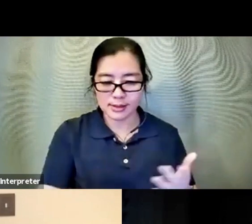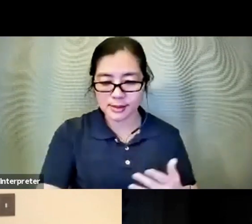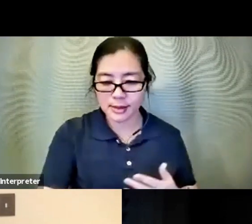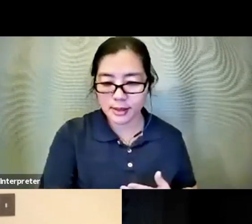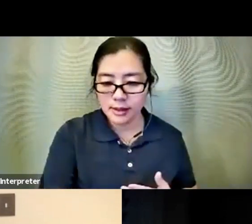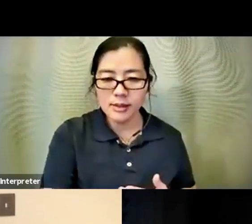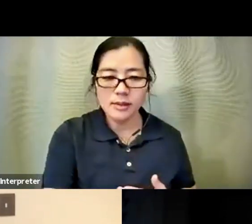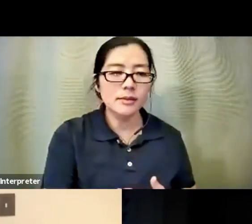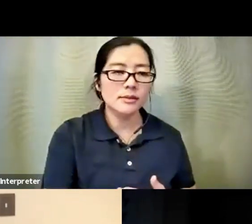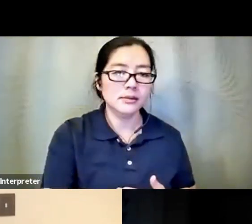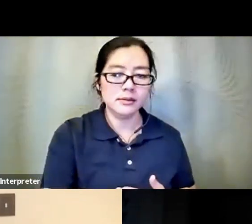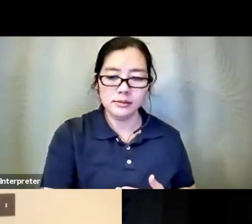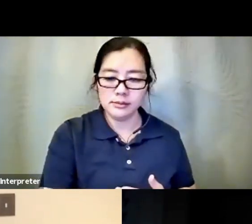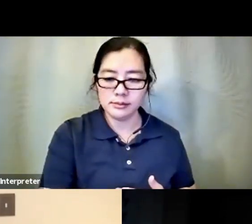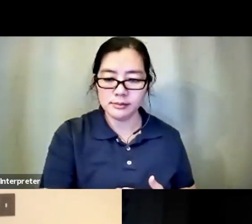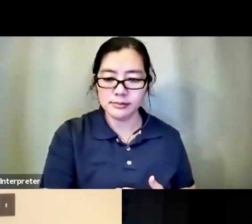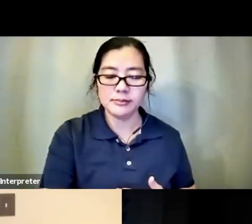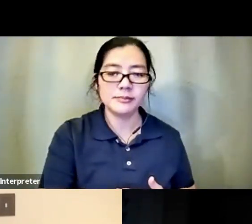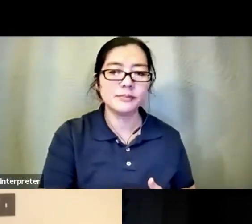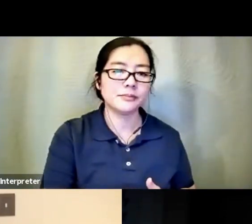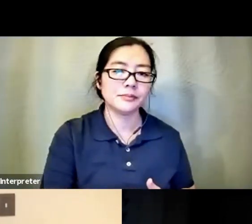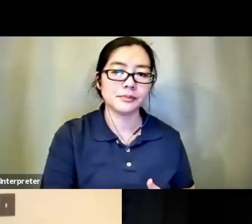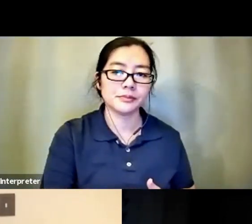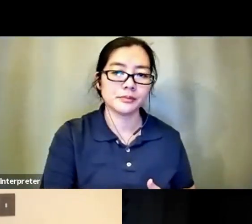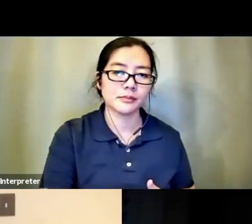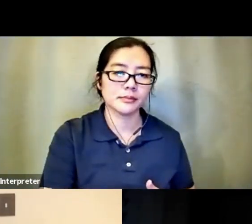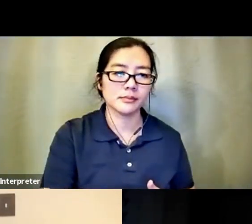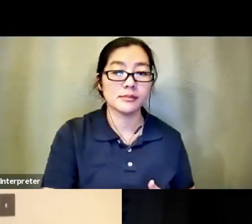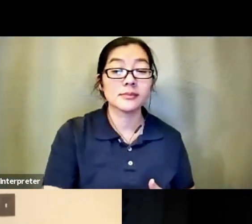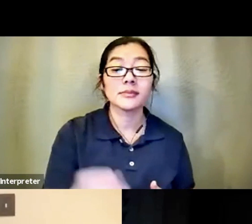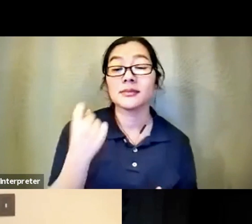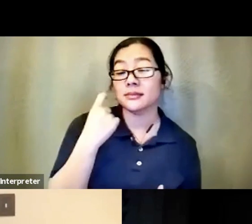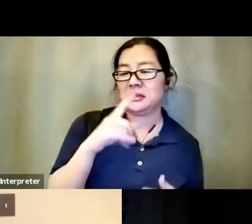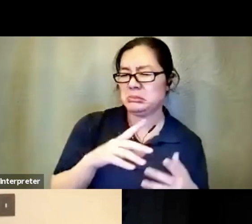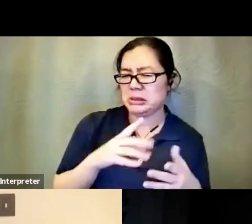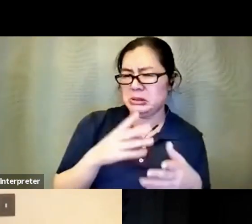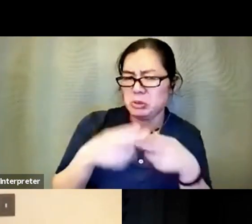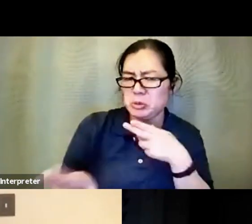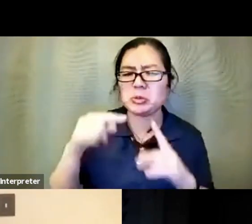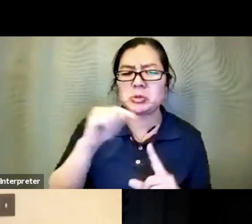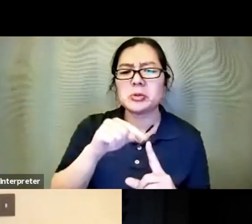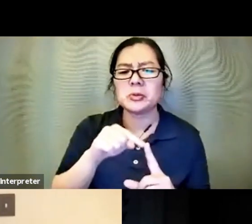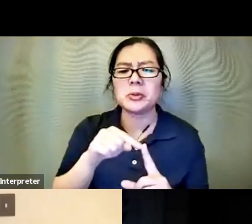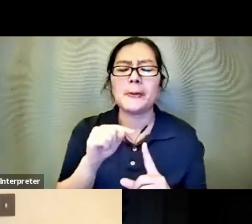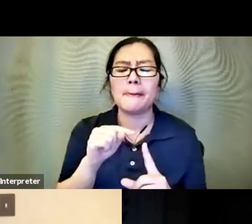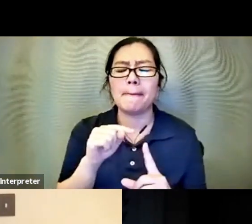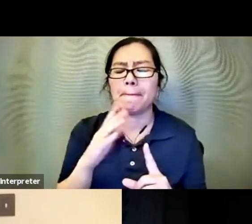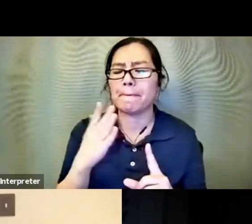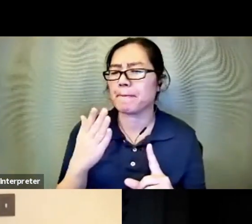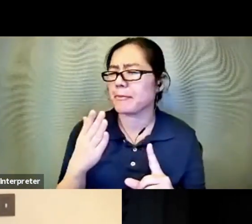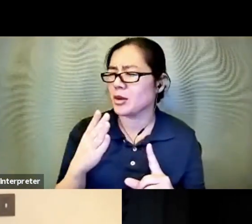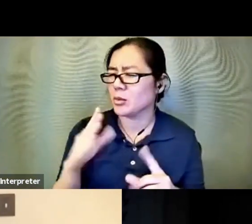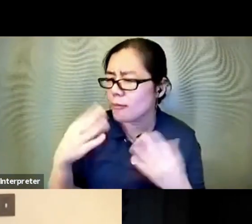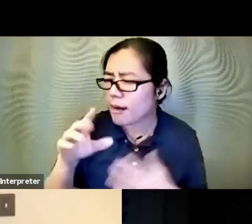for a minute here. This one will be a quick one, and maybe you can give a link